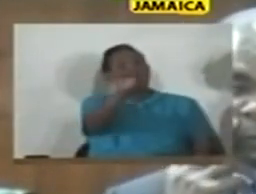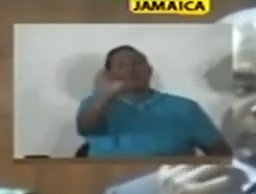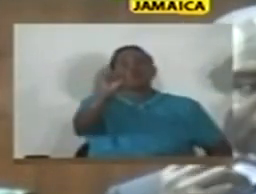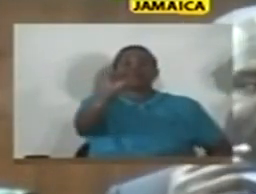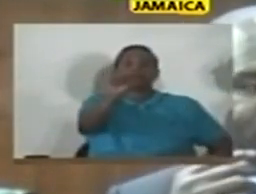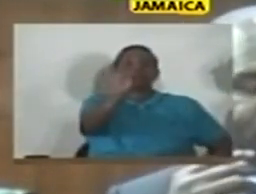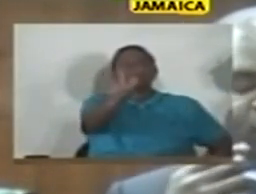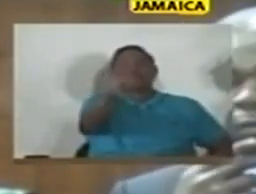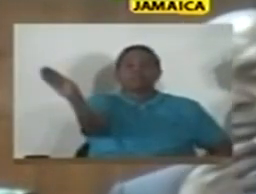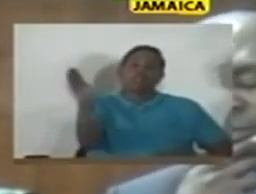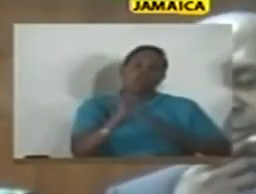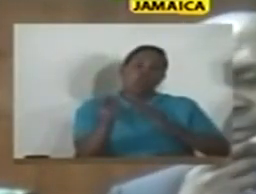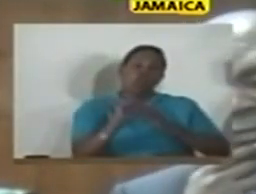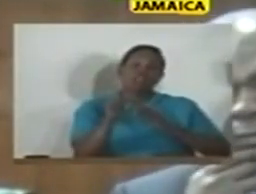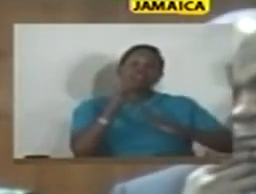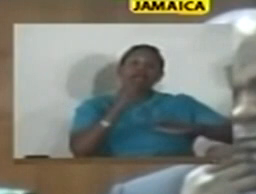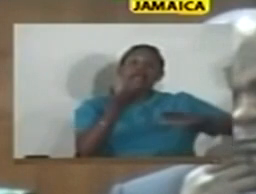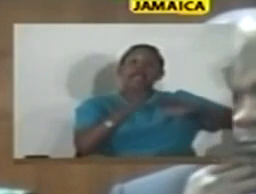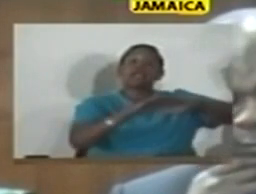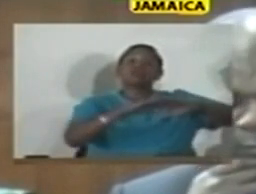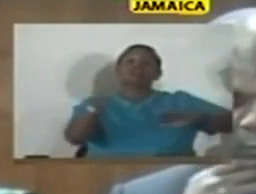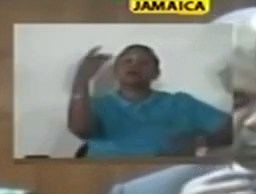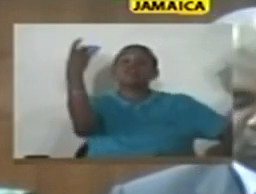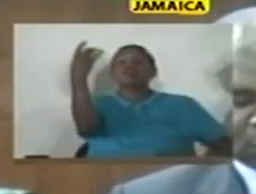$120.7 billion, an increase of